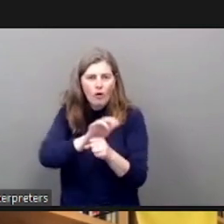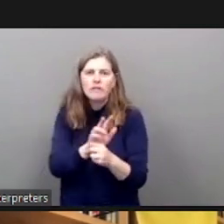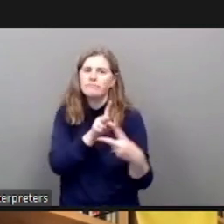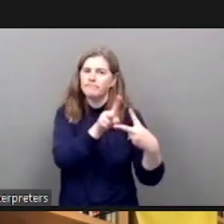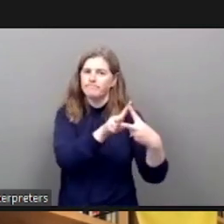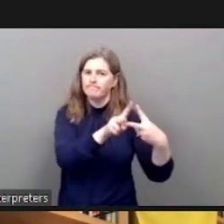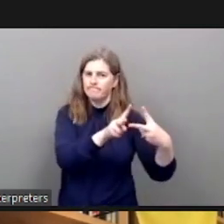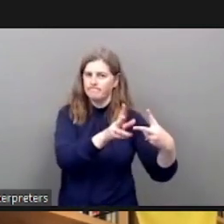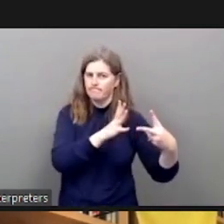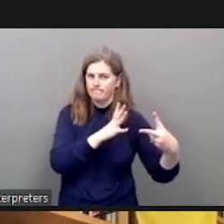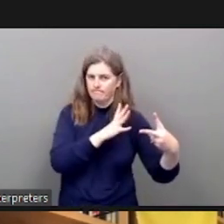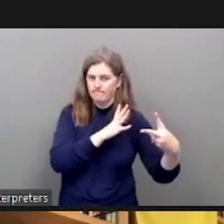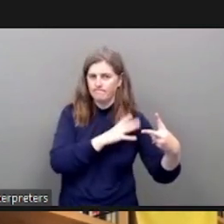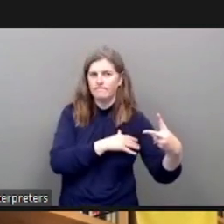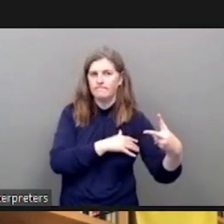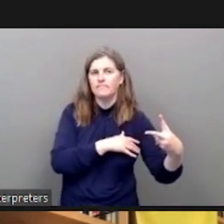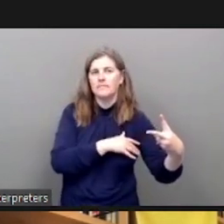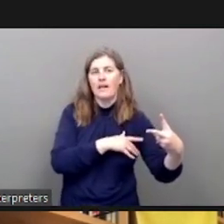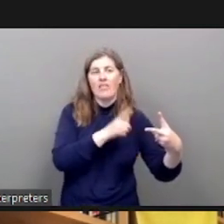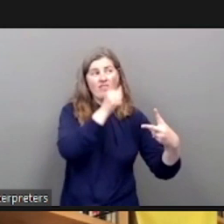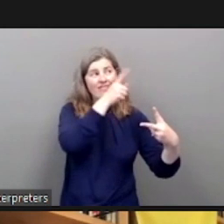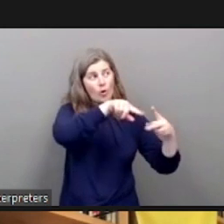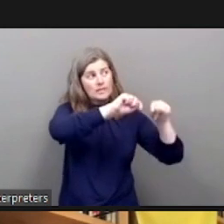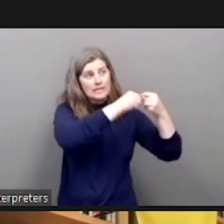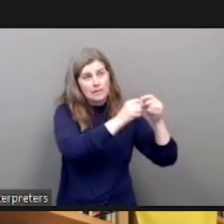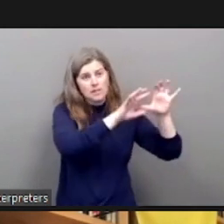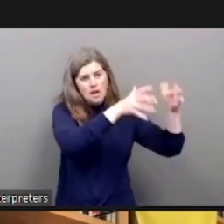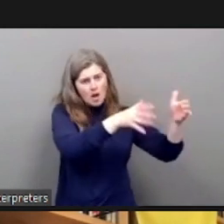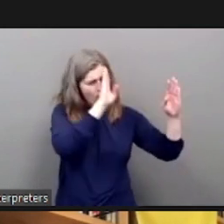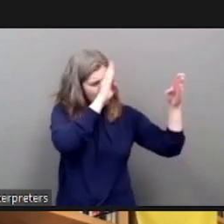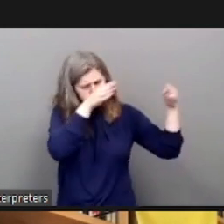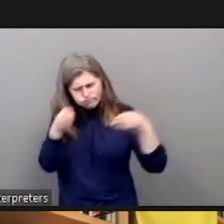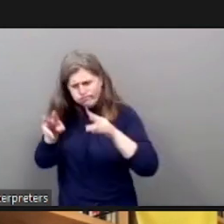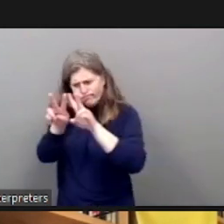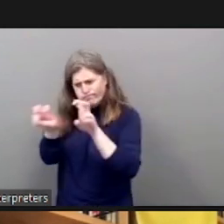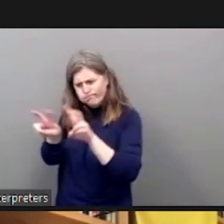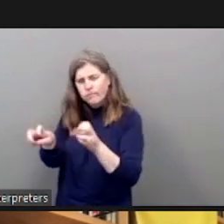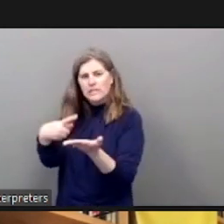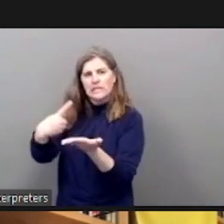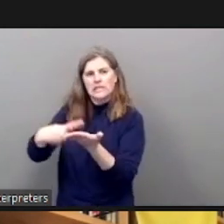these teams, these work groups are going to now discuss,